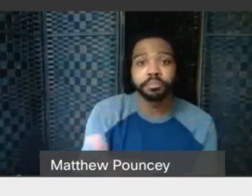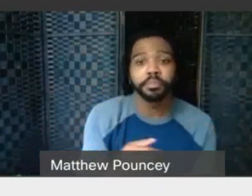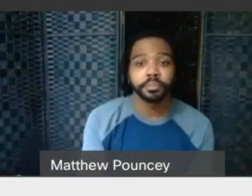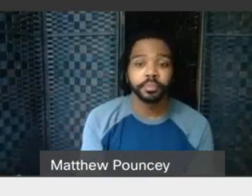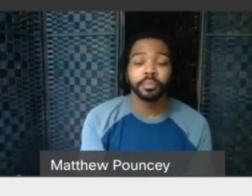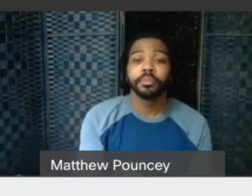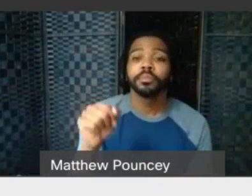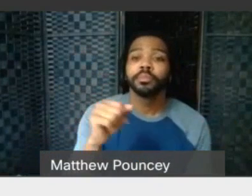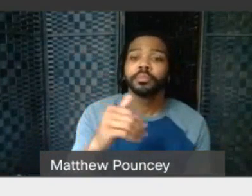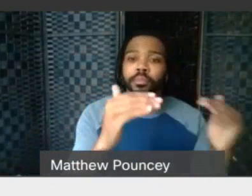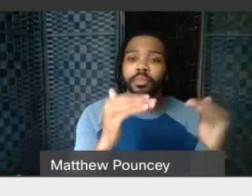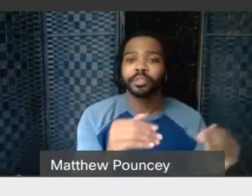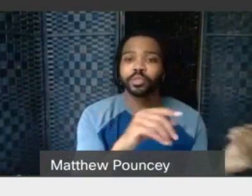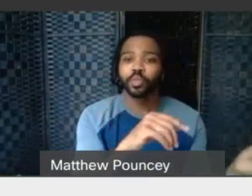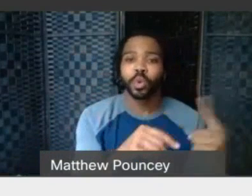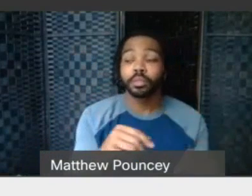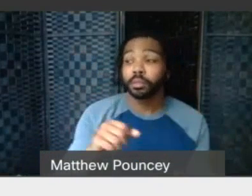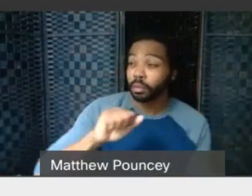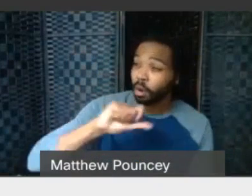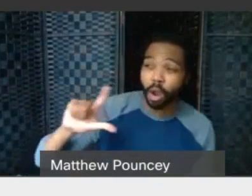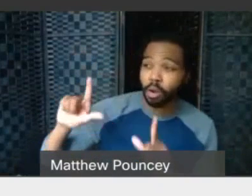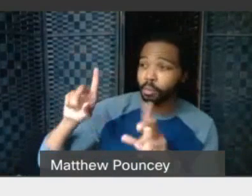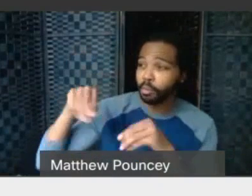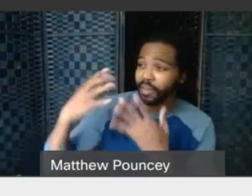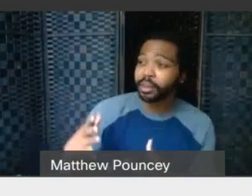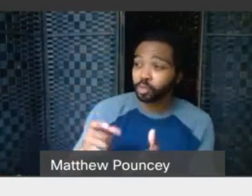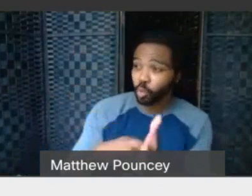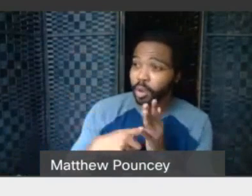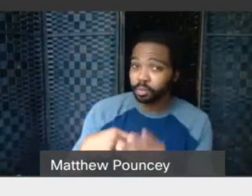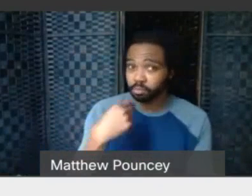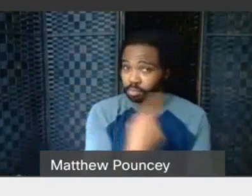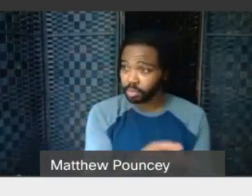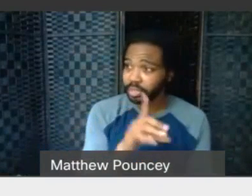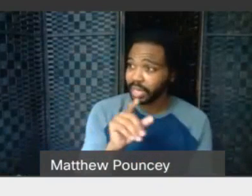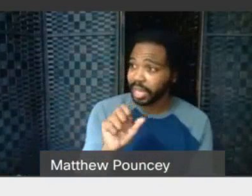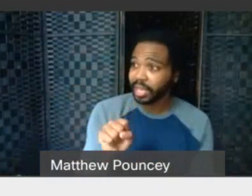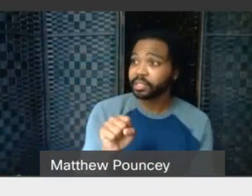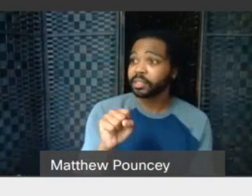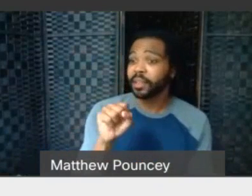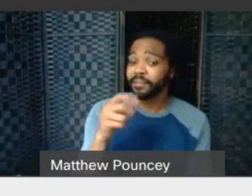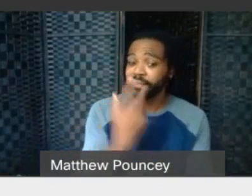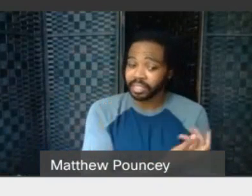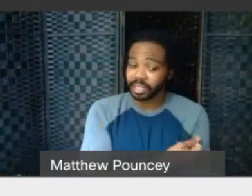Are all providers required to report to DDS on their staff vaccination rates? Yes, they are.